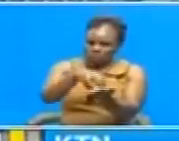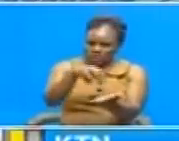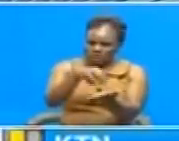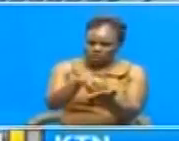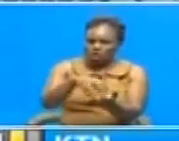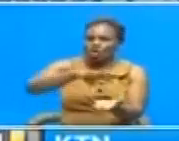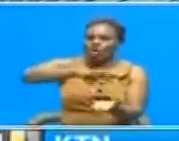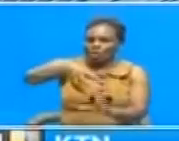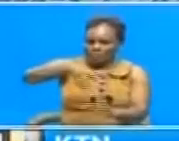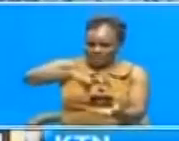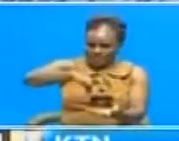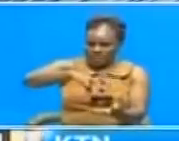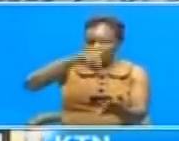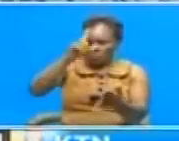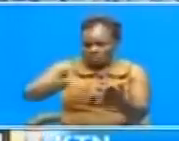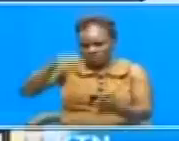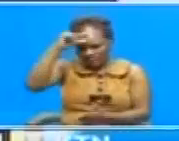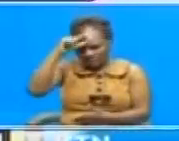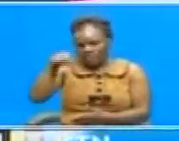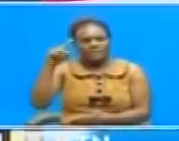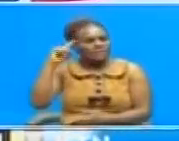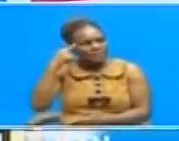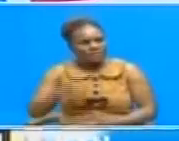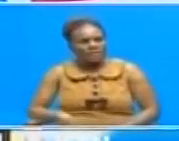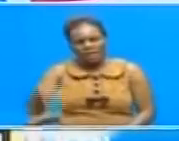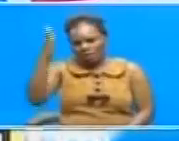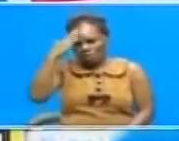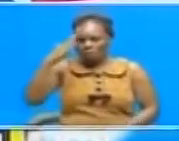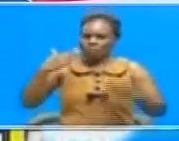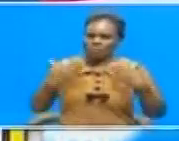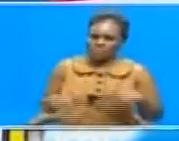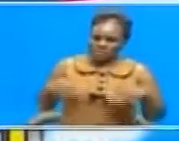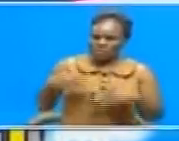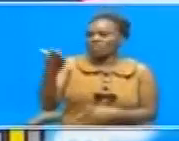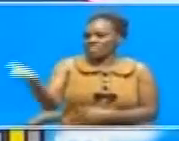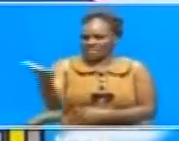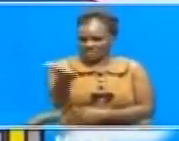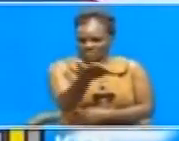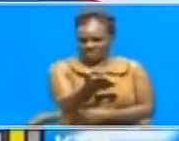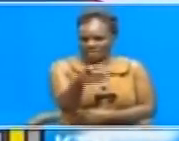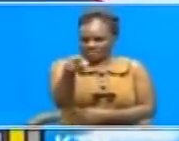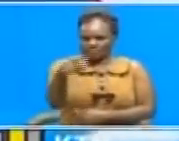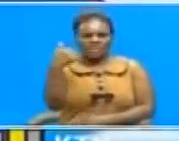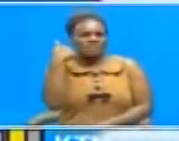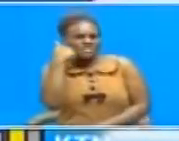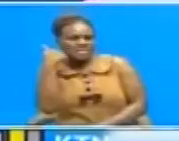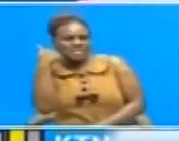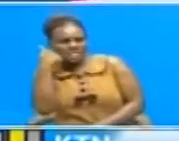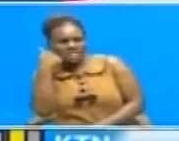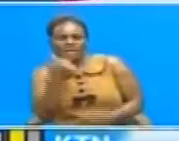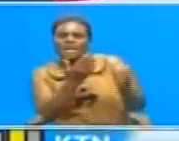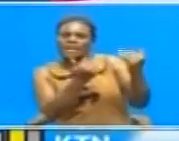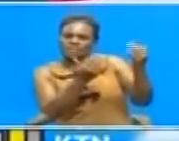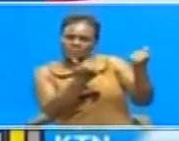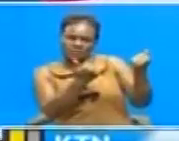more complex than what the government was after. I know of people who were in hospitals, who